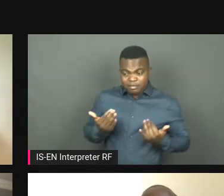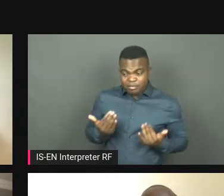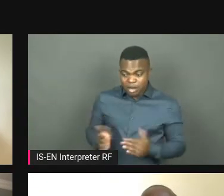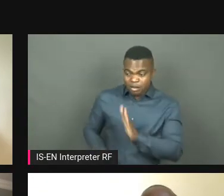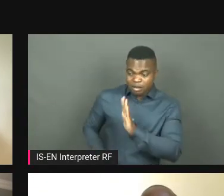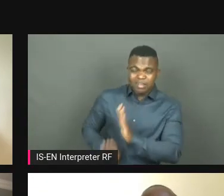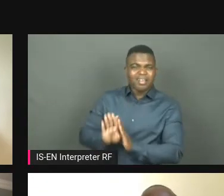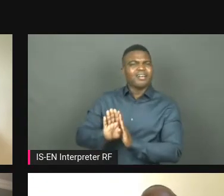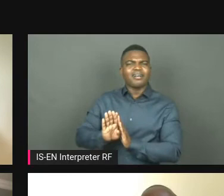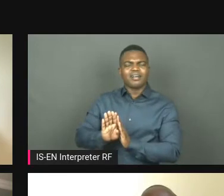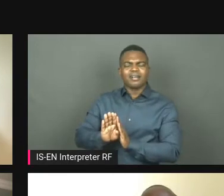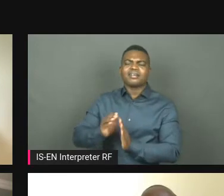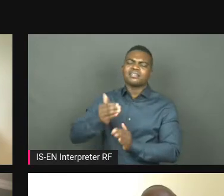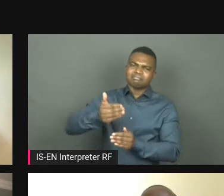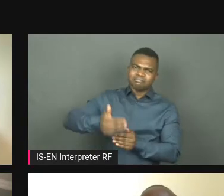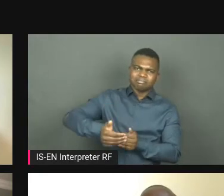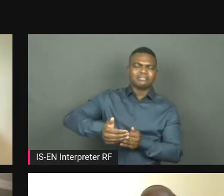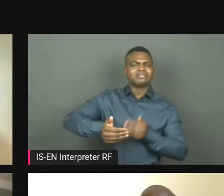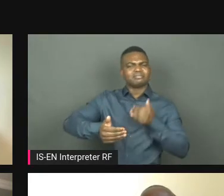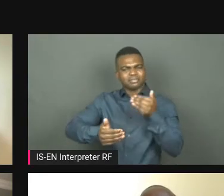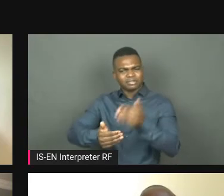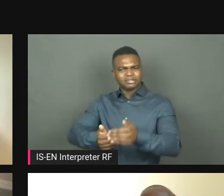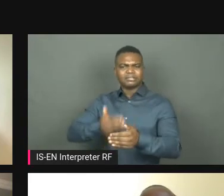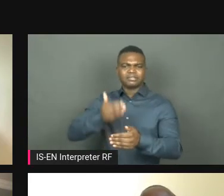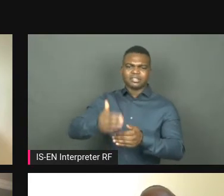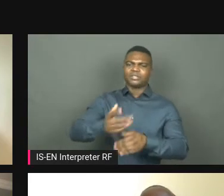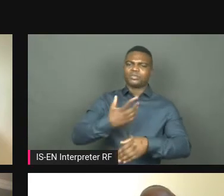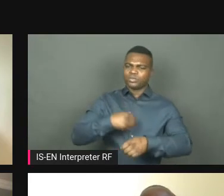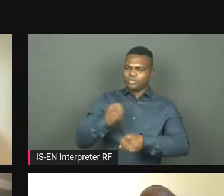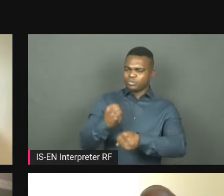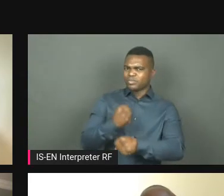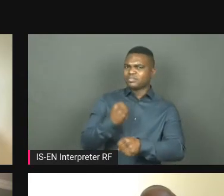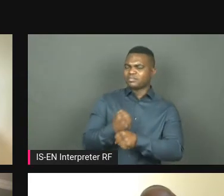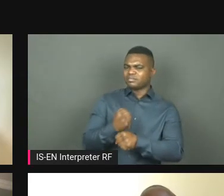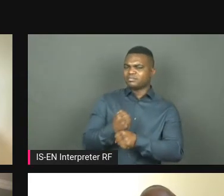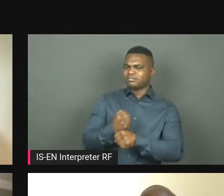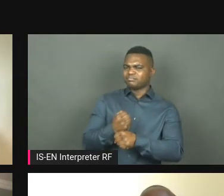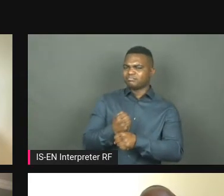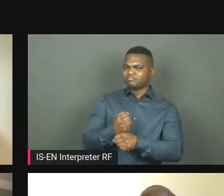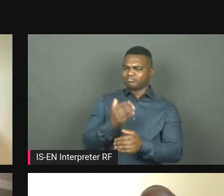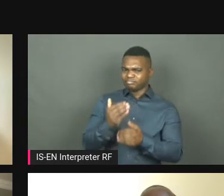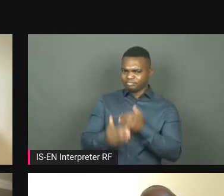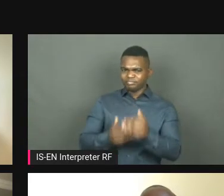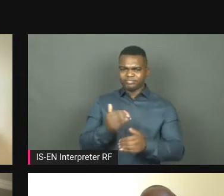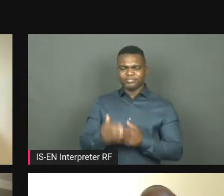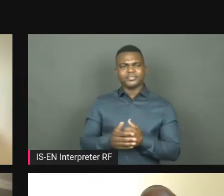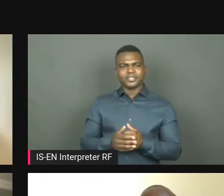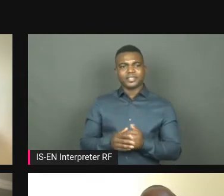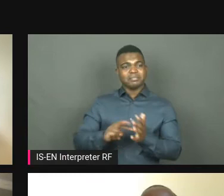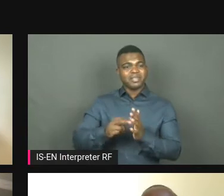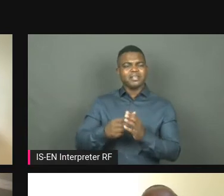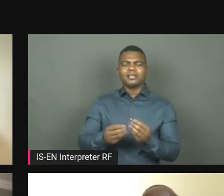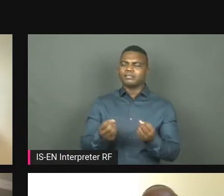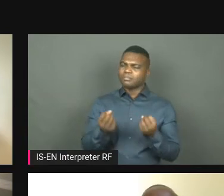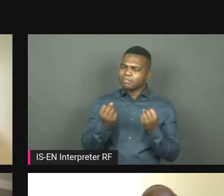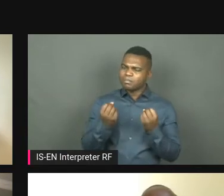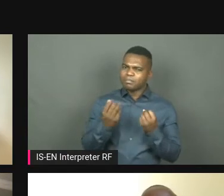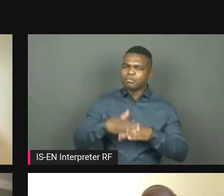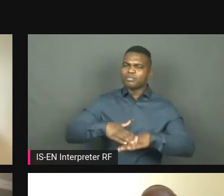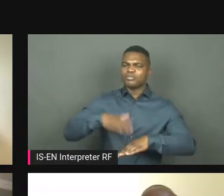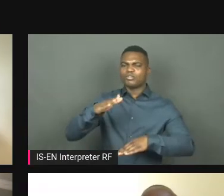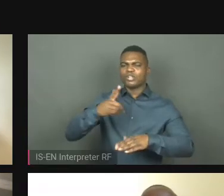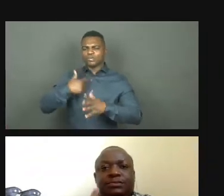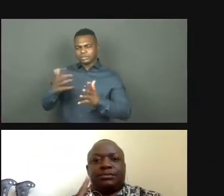spaces and resourcing spaces so that everyone can be part of this exchange in a meaningful way. So